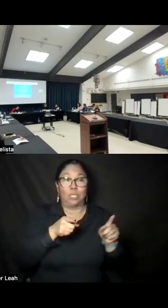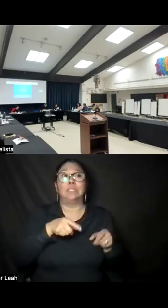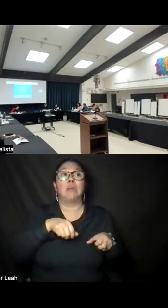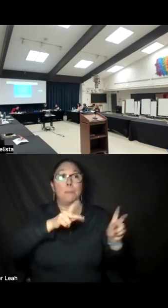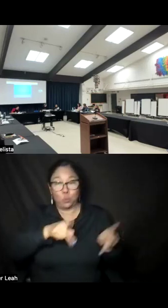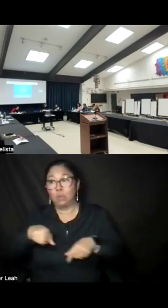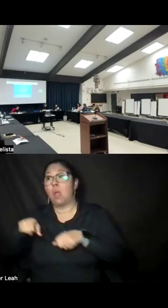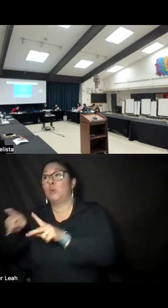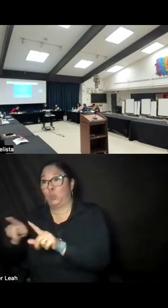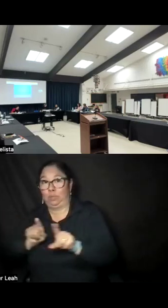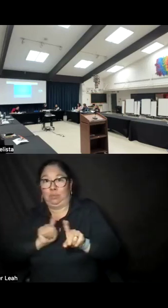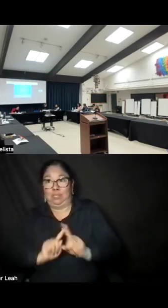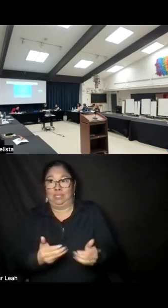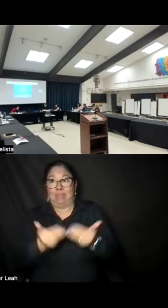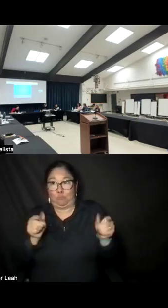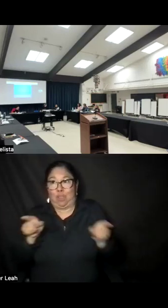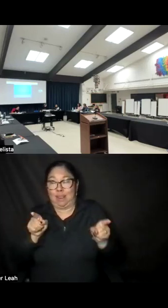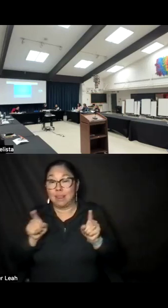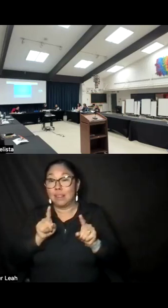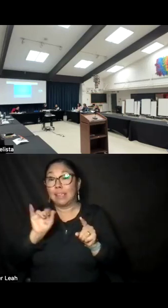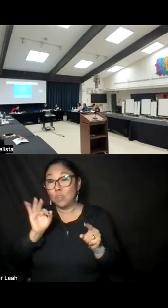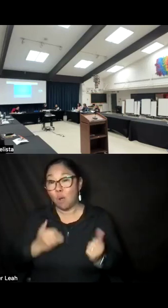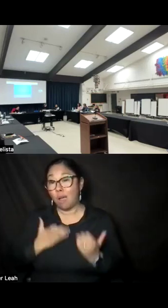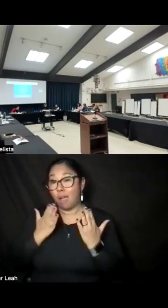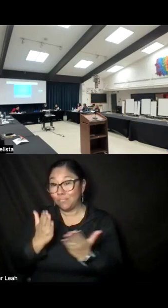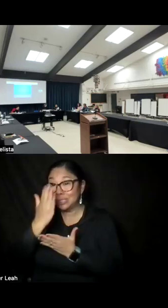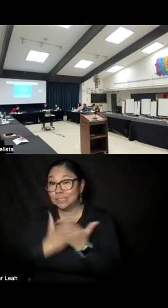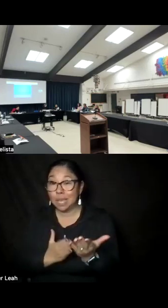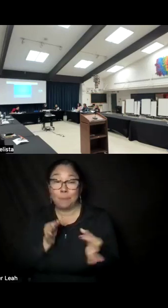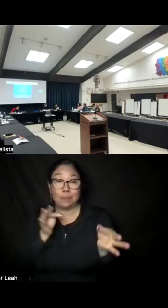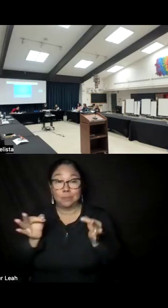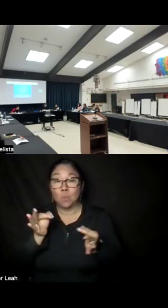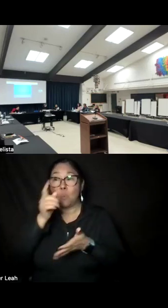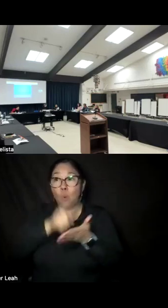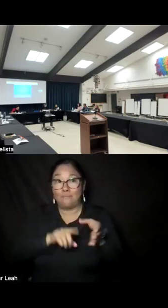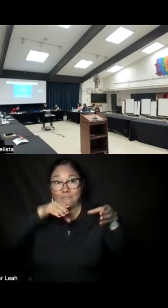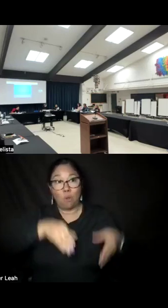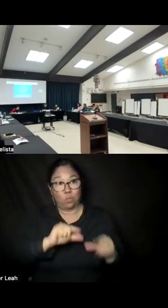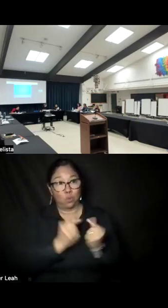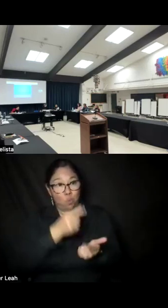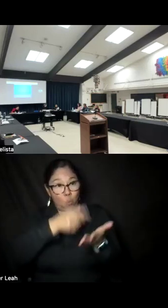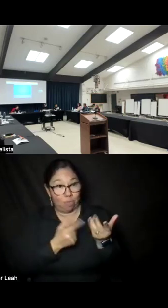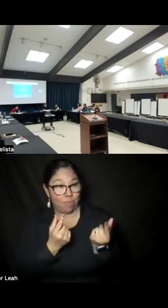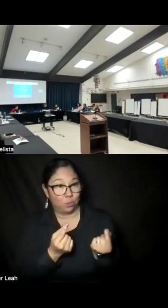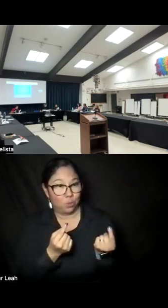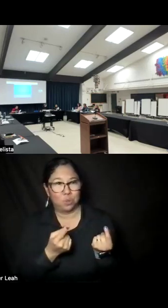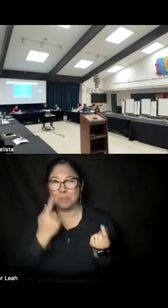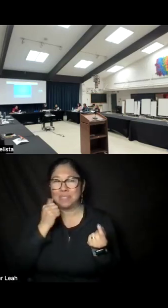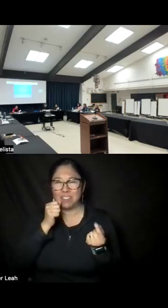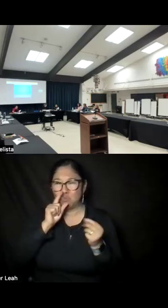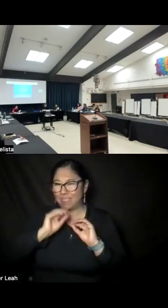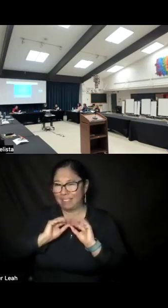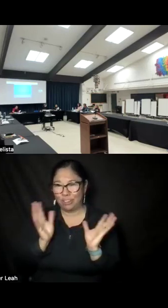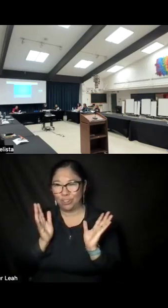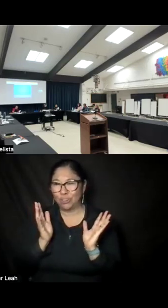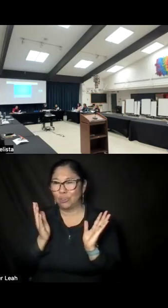that if you're able to offer some explanation of what the focus group does, that doesn't come clear as to what they're being